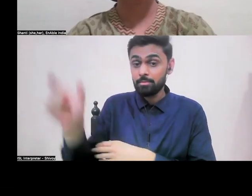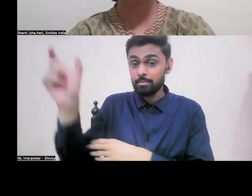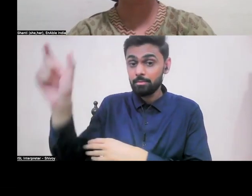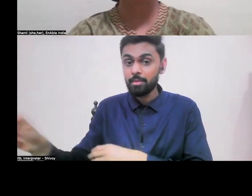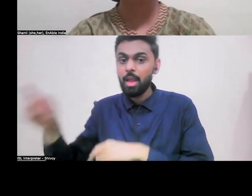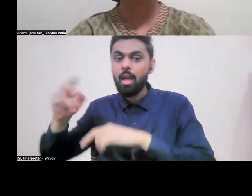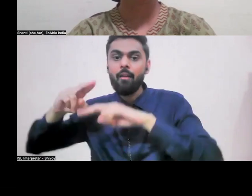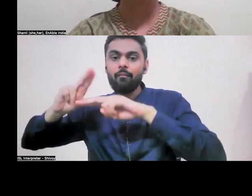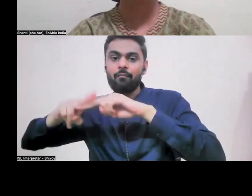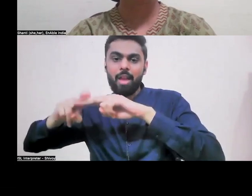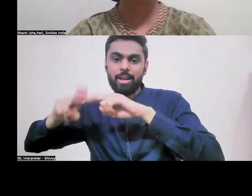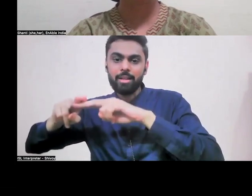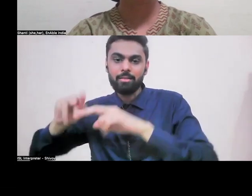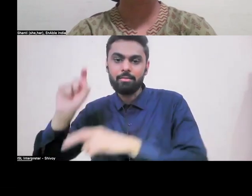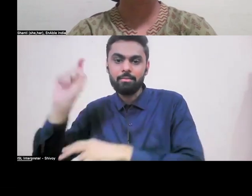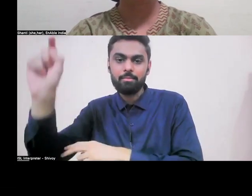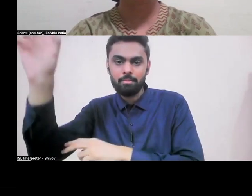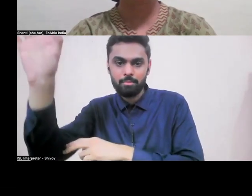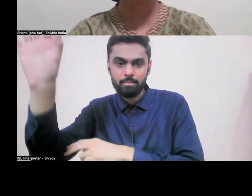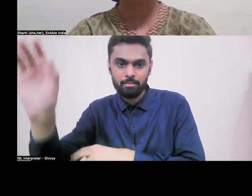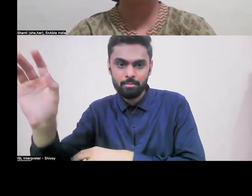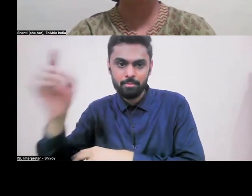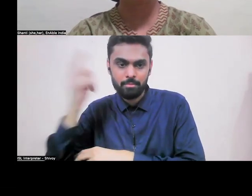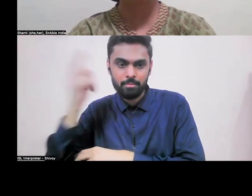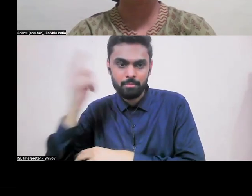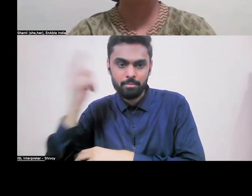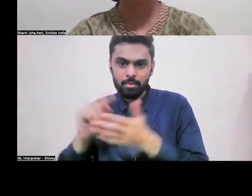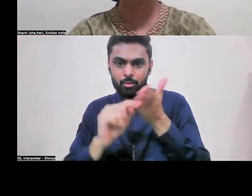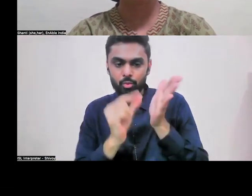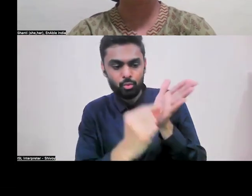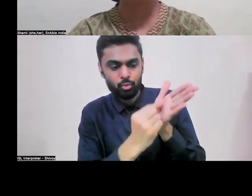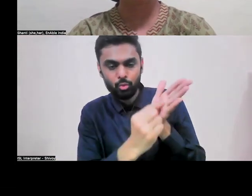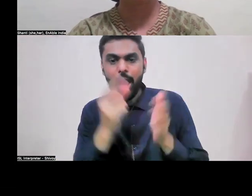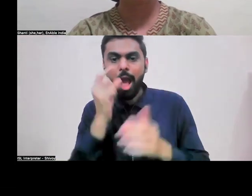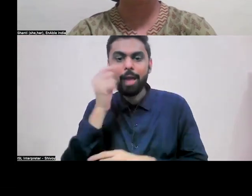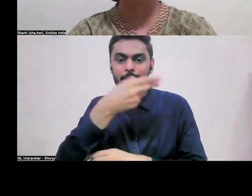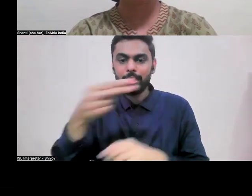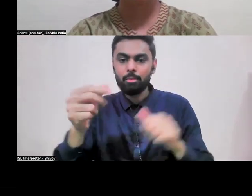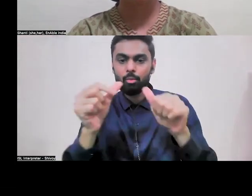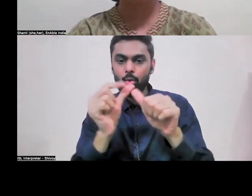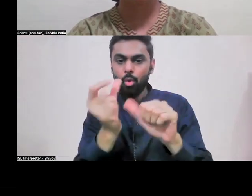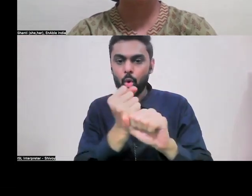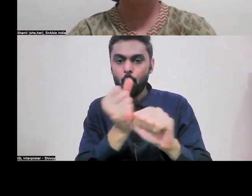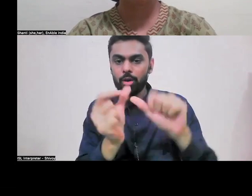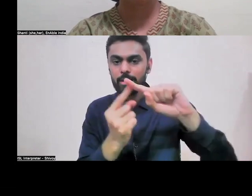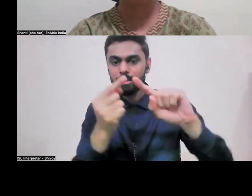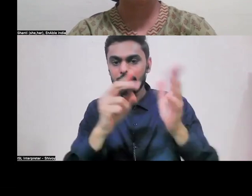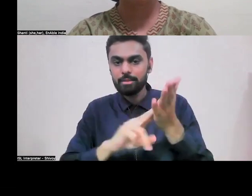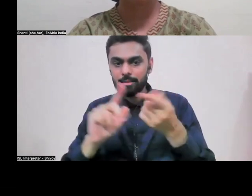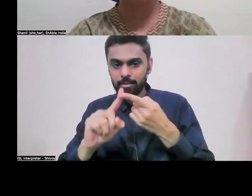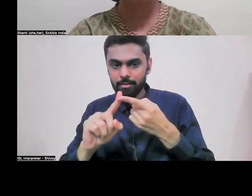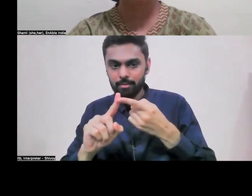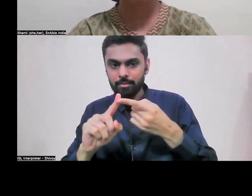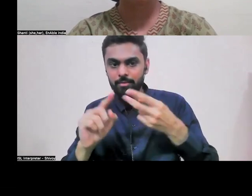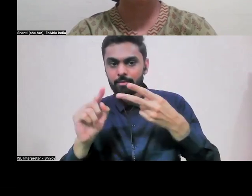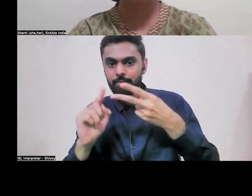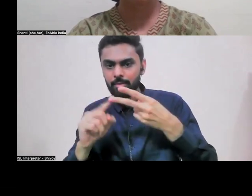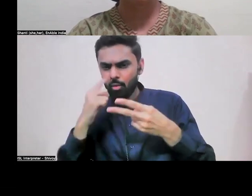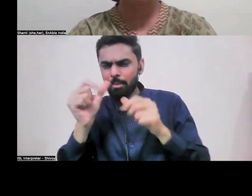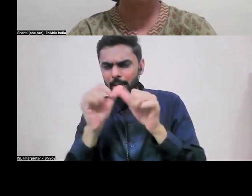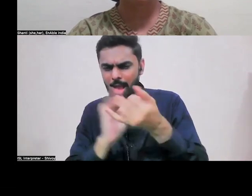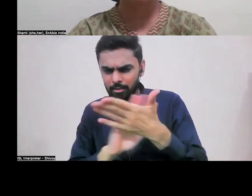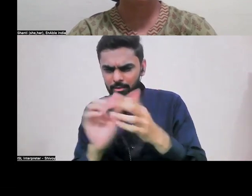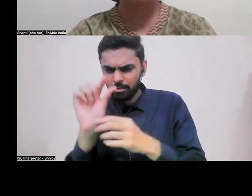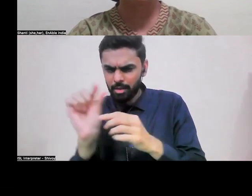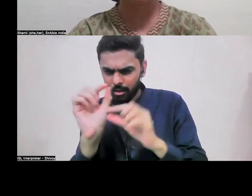Friday. He feels a full circle for Augustine. Feels a small circle for Asha.